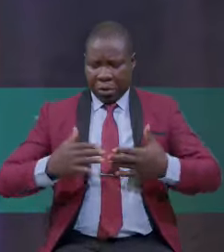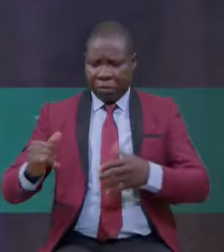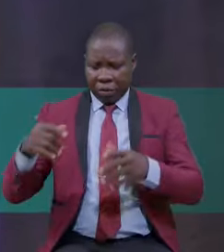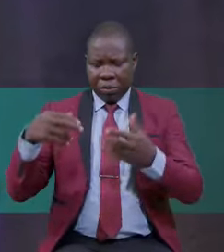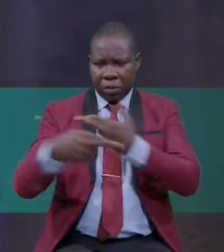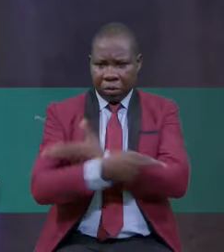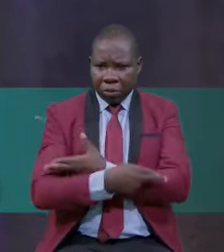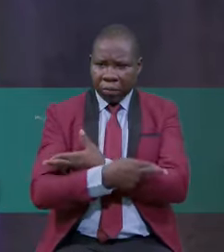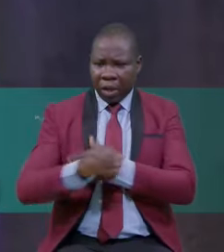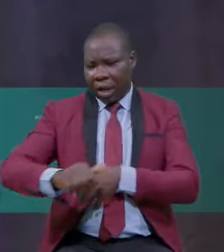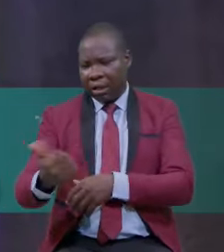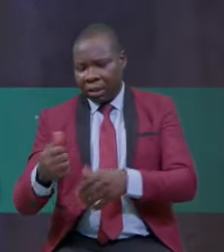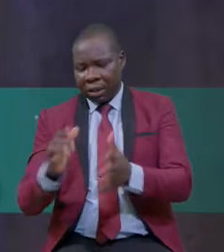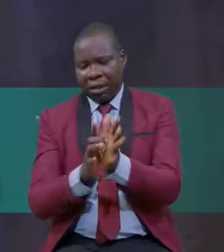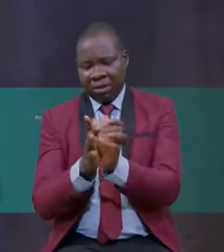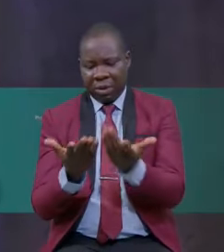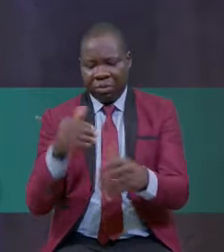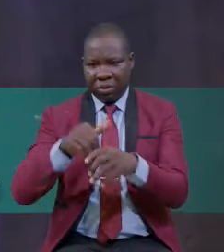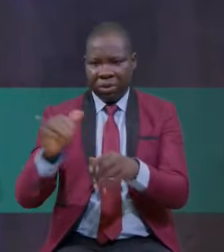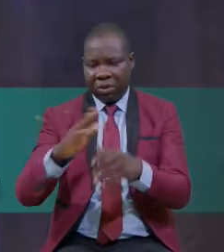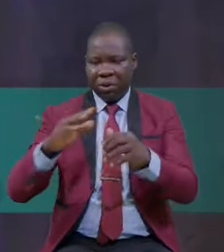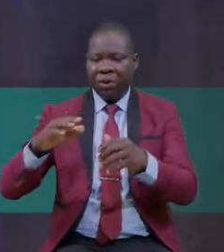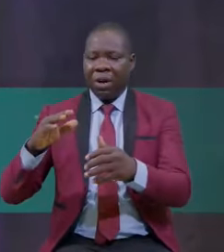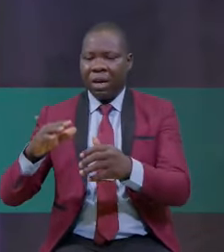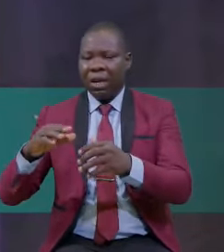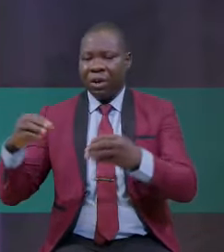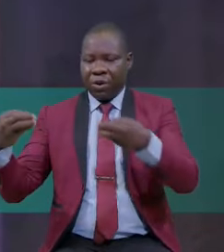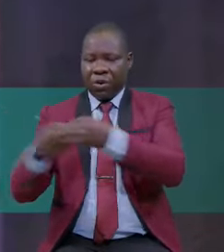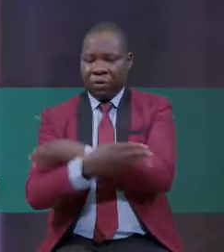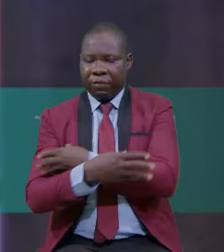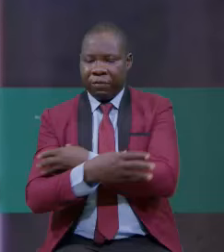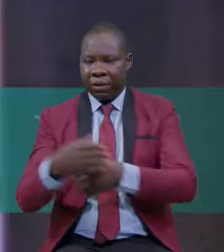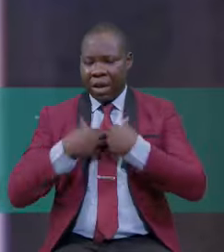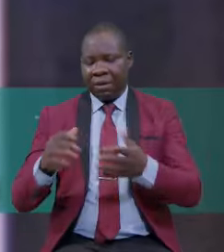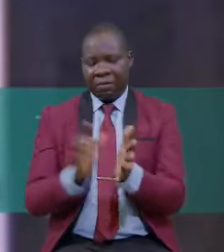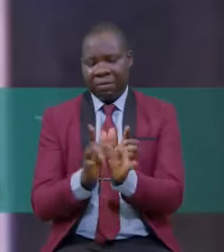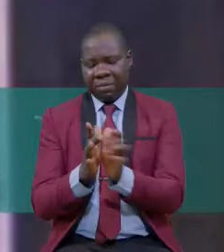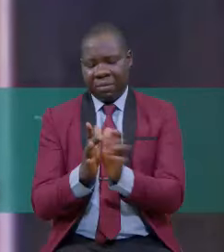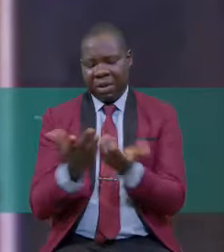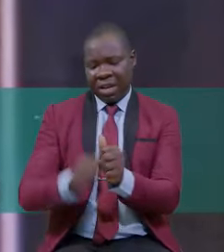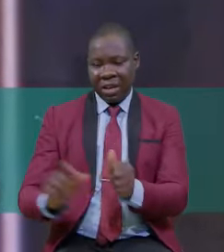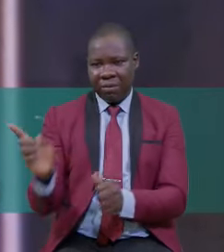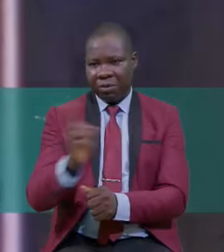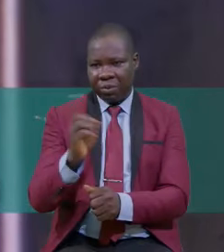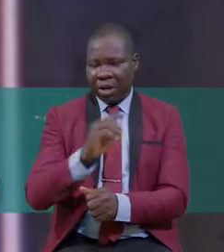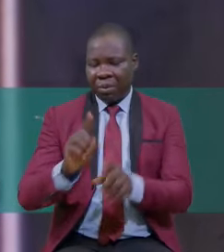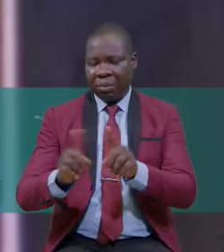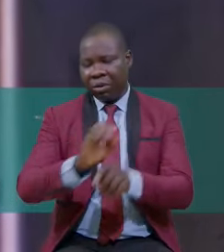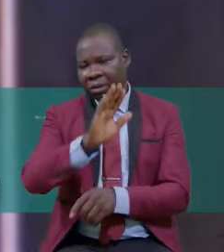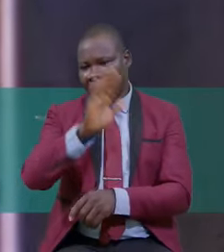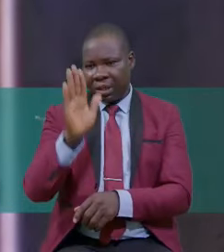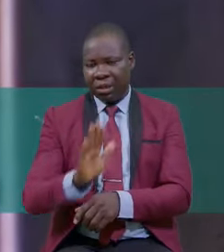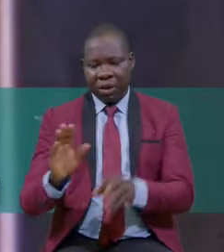your chamber. And have Bible everywhere, but never open. It says search.